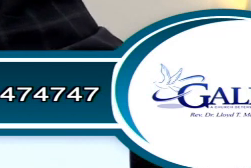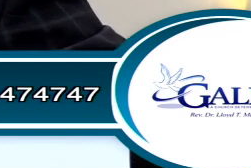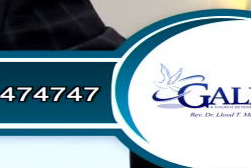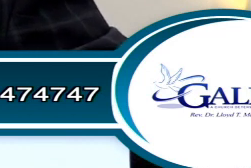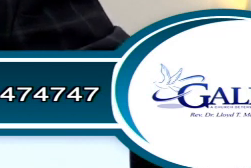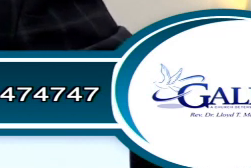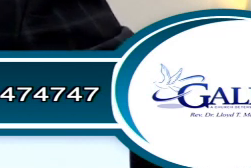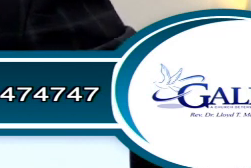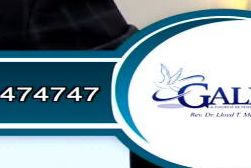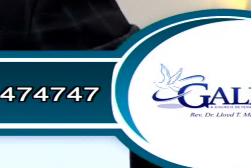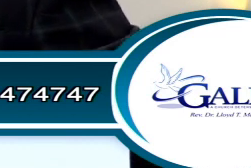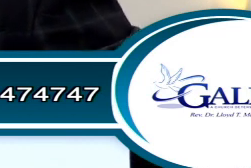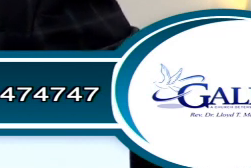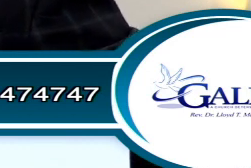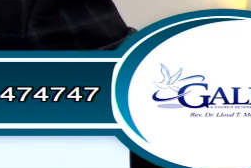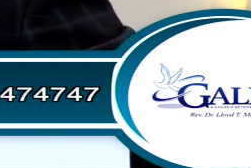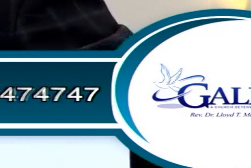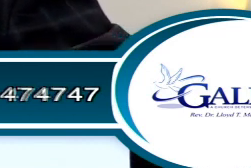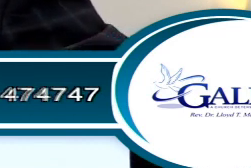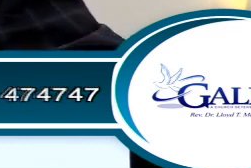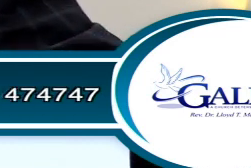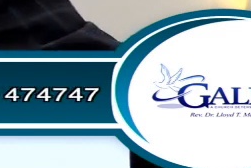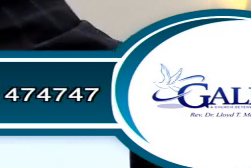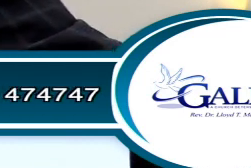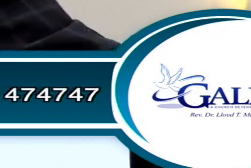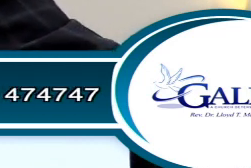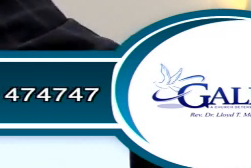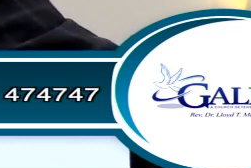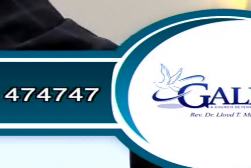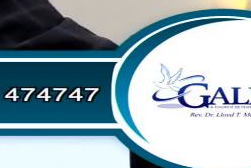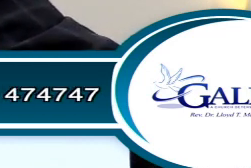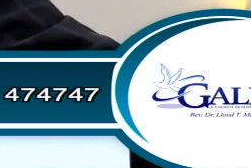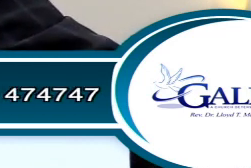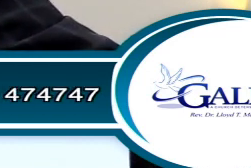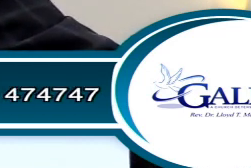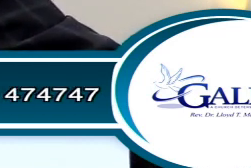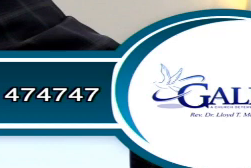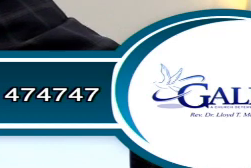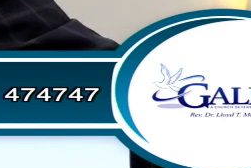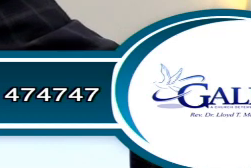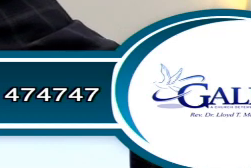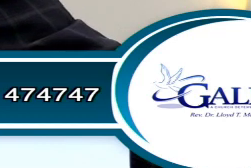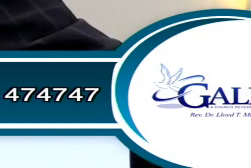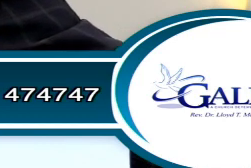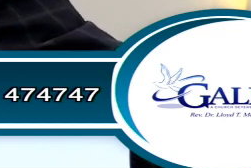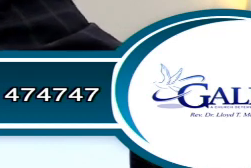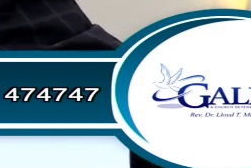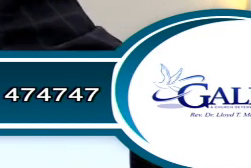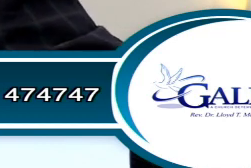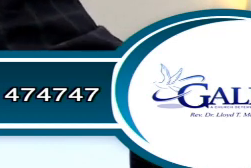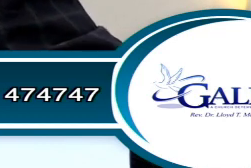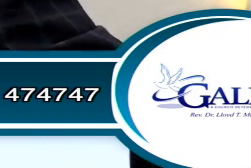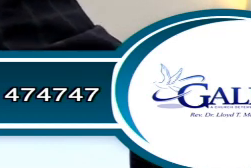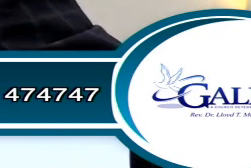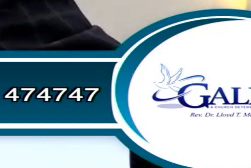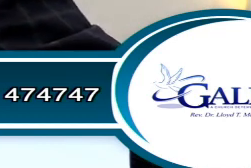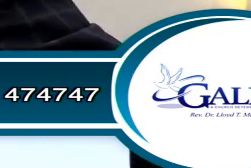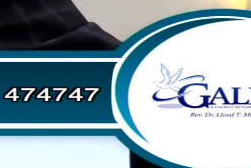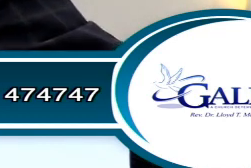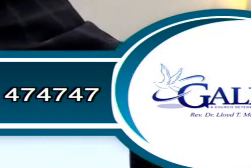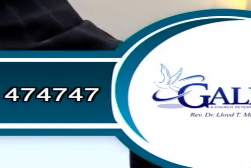474747 to join Galilee or to request prayer. Again, the text is